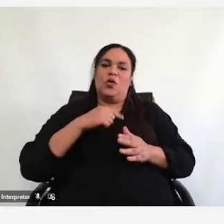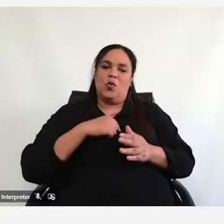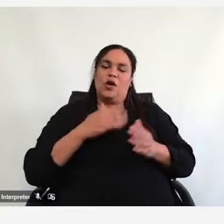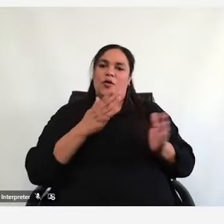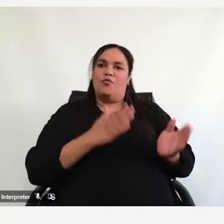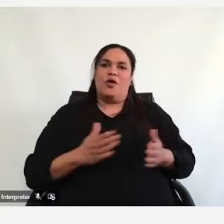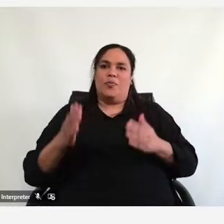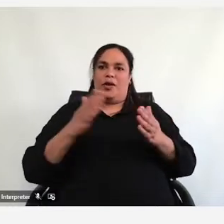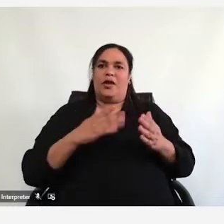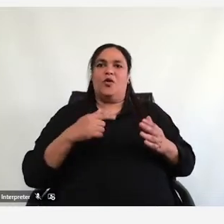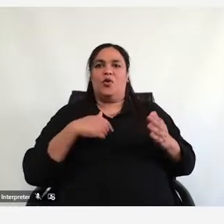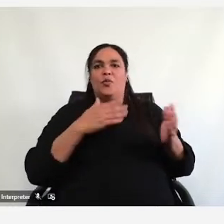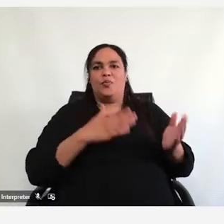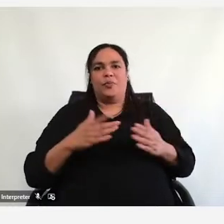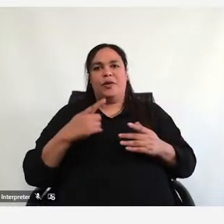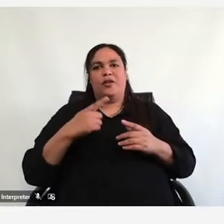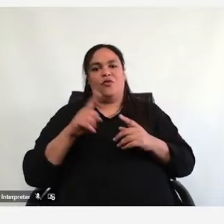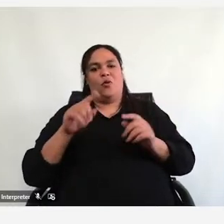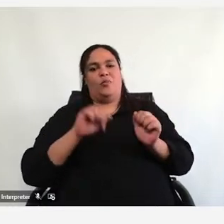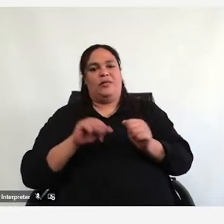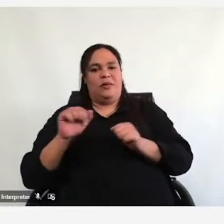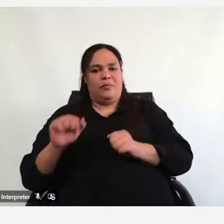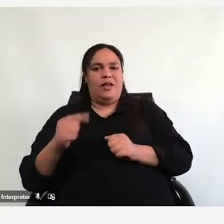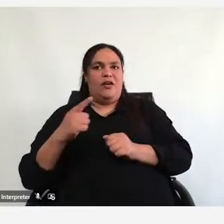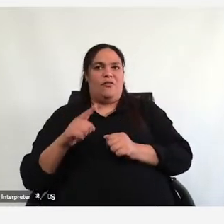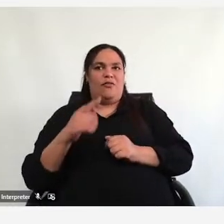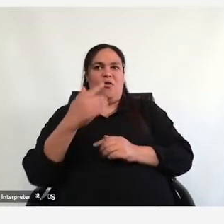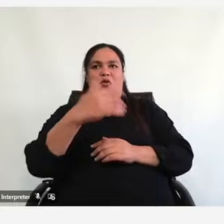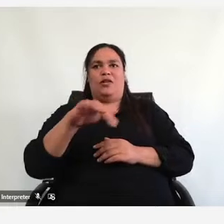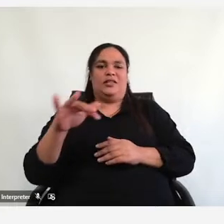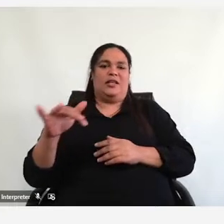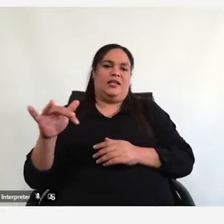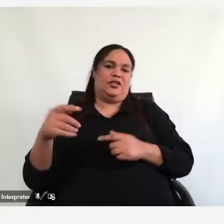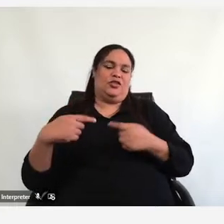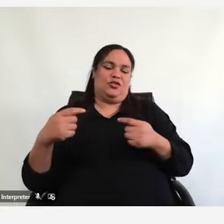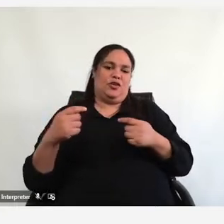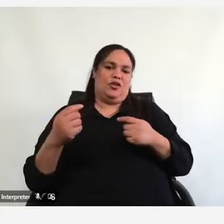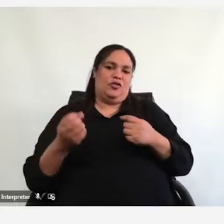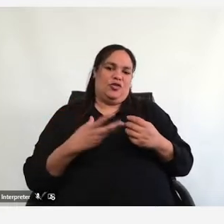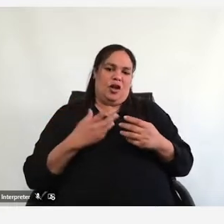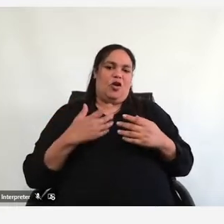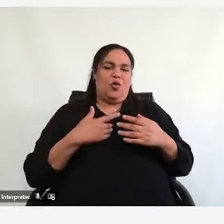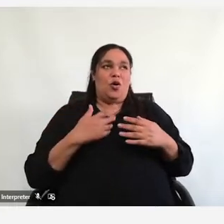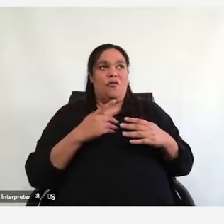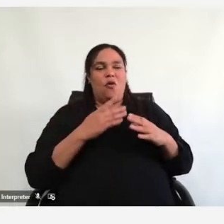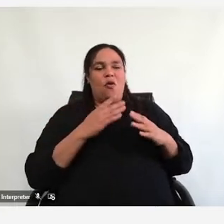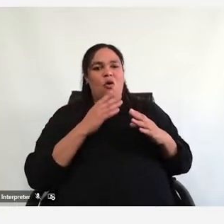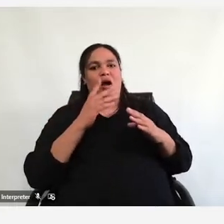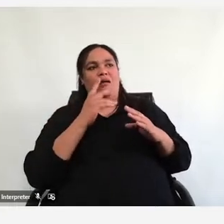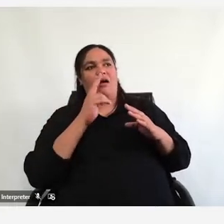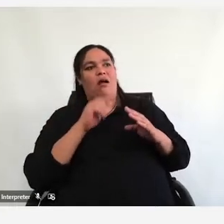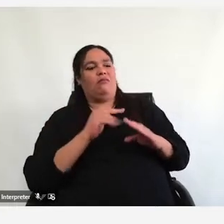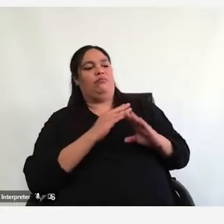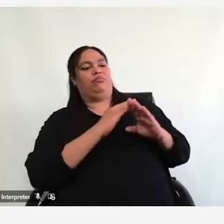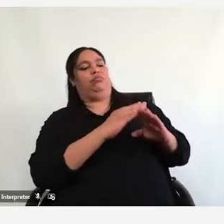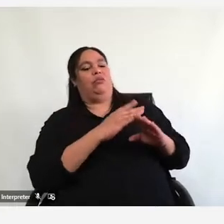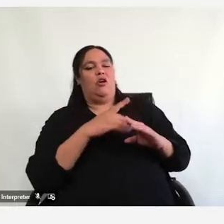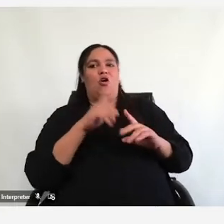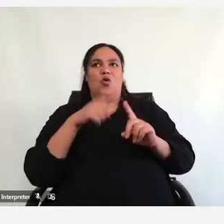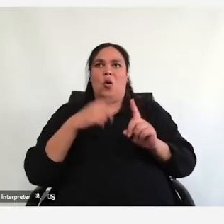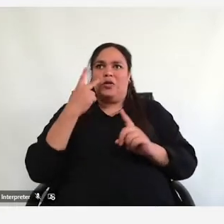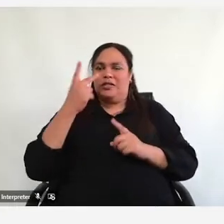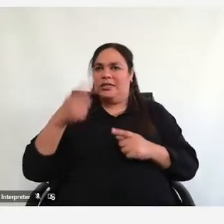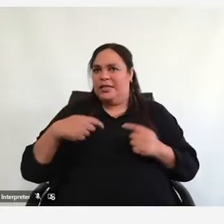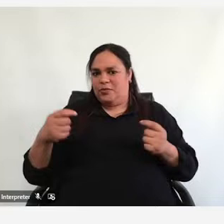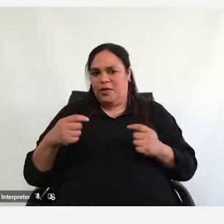prepare. We prepare for the possibility of external shocks. We prepare for unavoidable and unforeseen